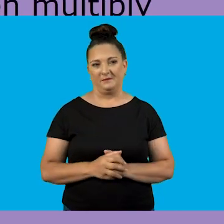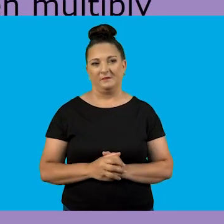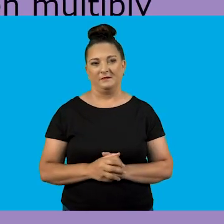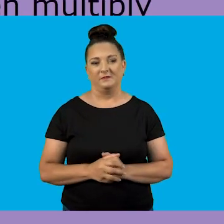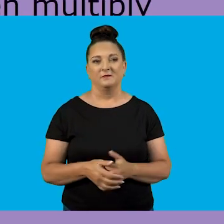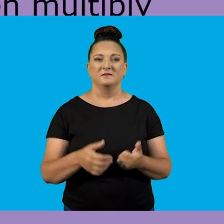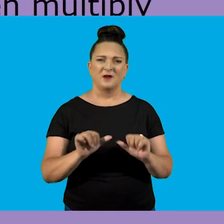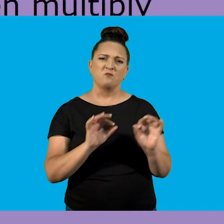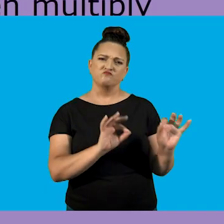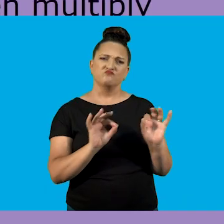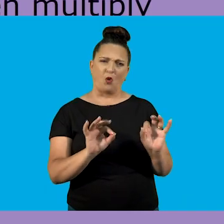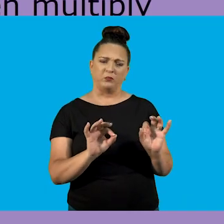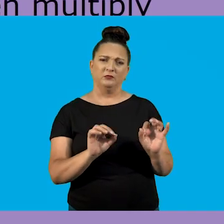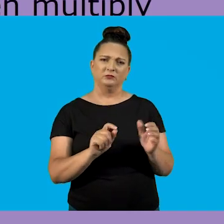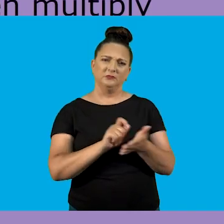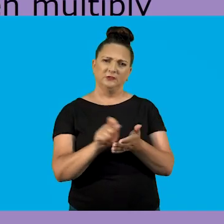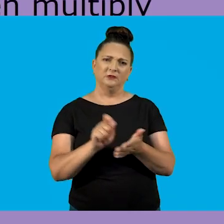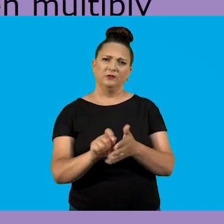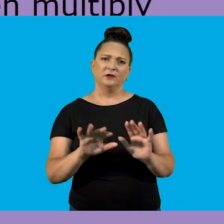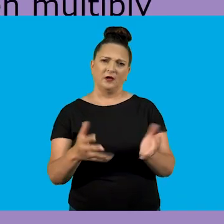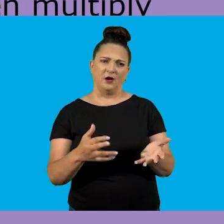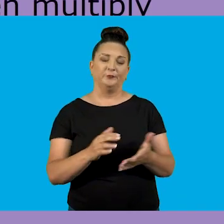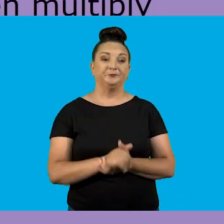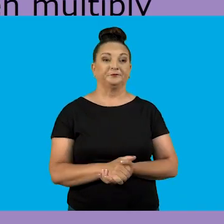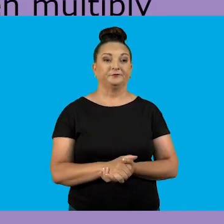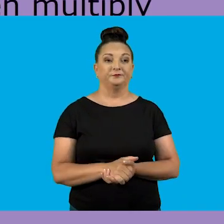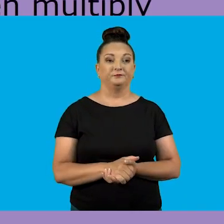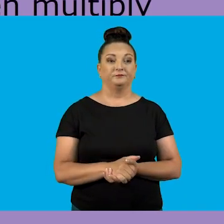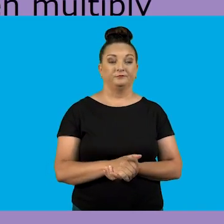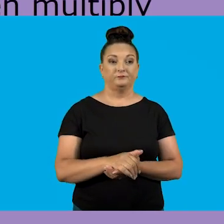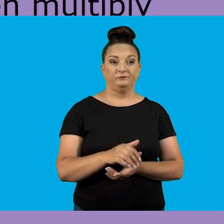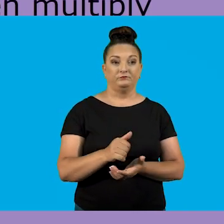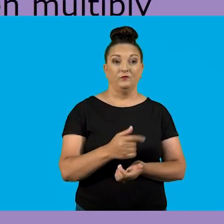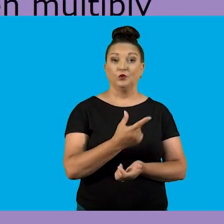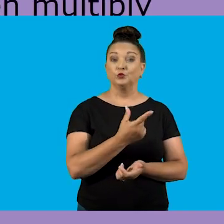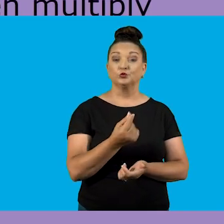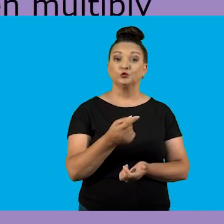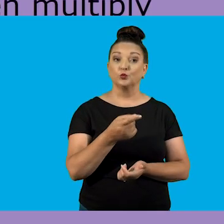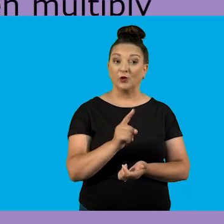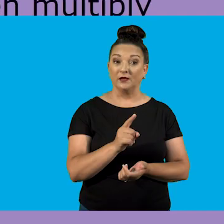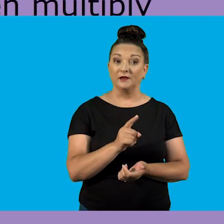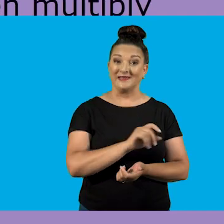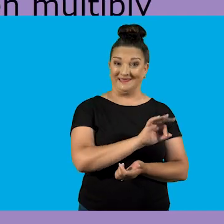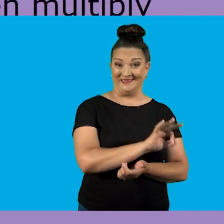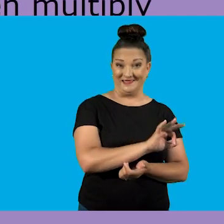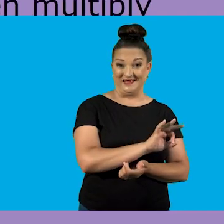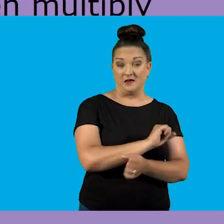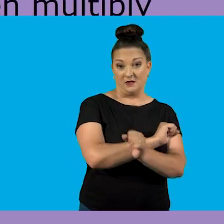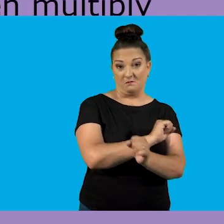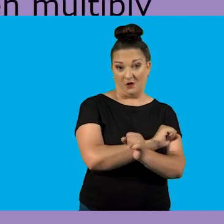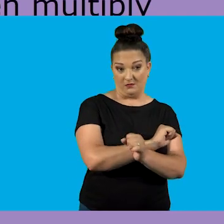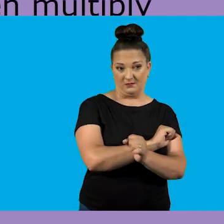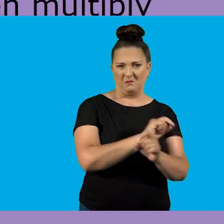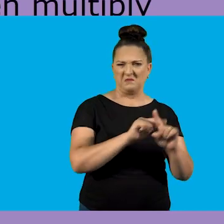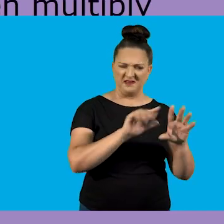let's rewrite this properly so that it is presentable. Firstly, we know that the last thing we are doing is to multiply by